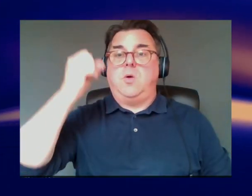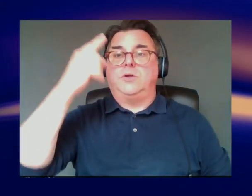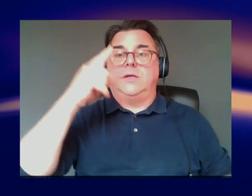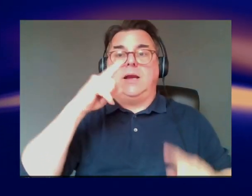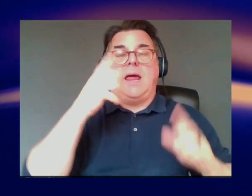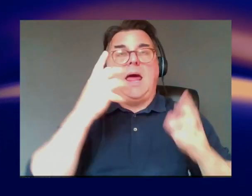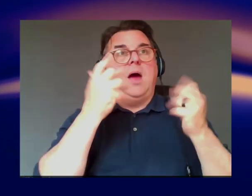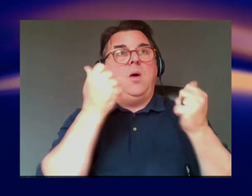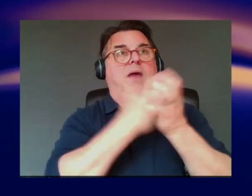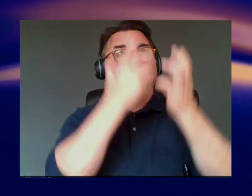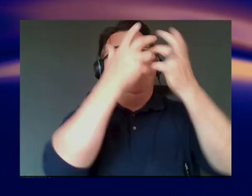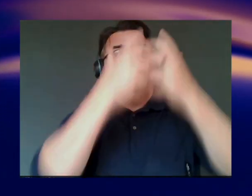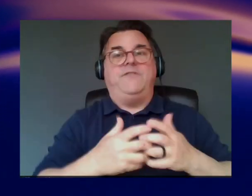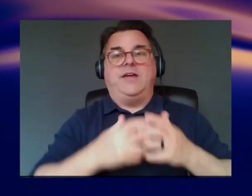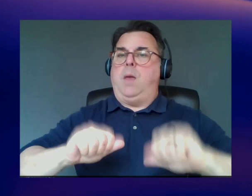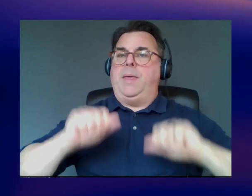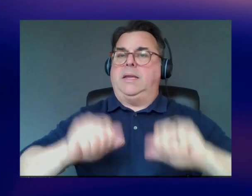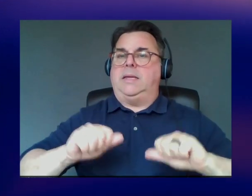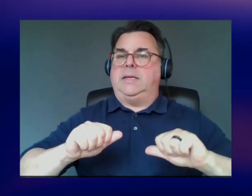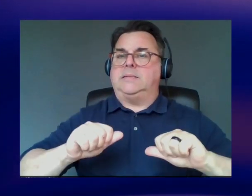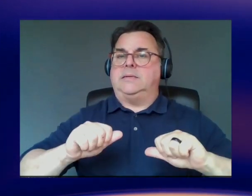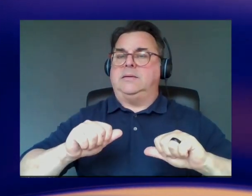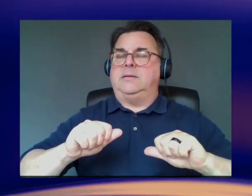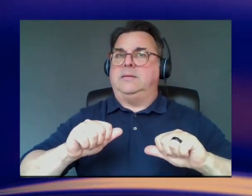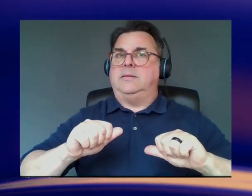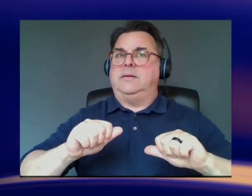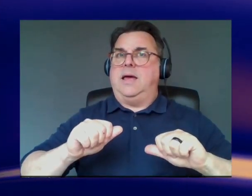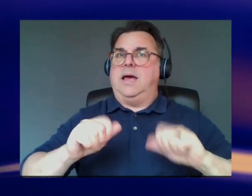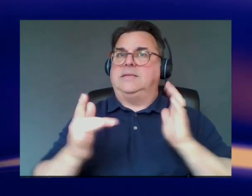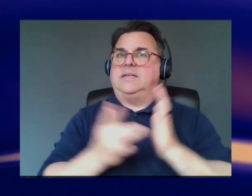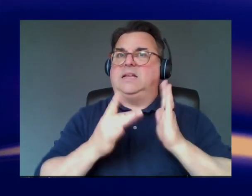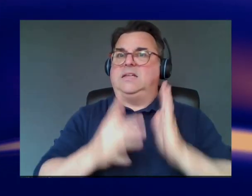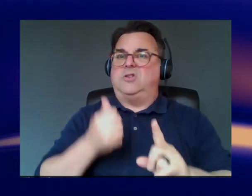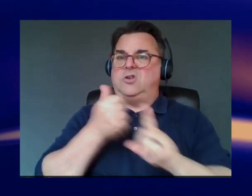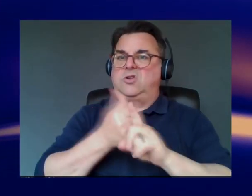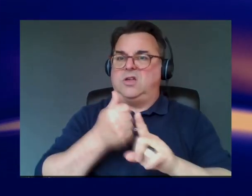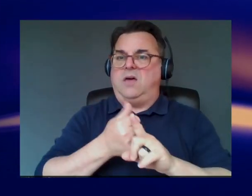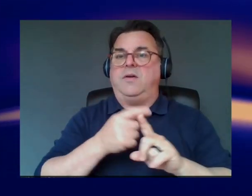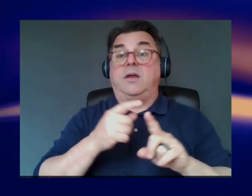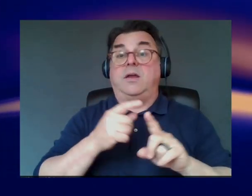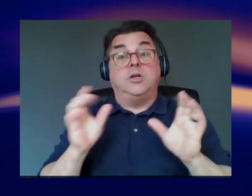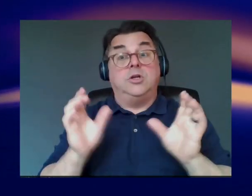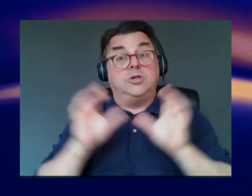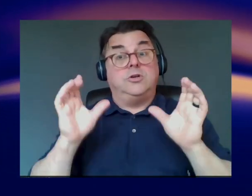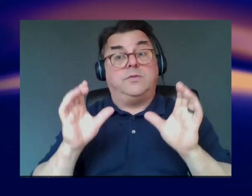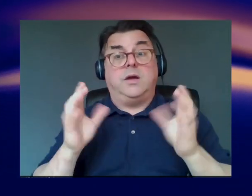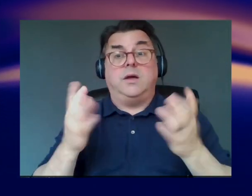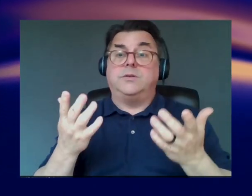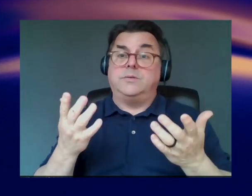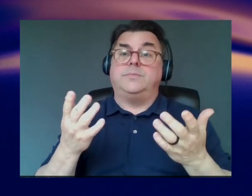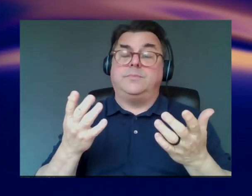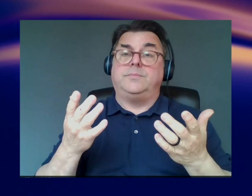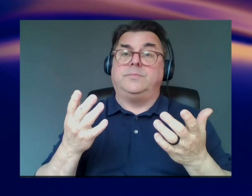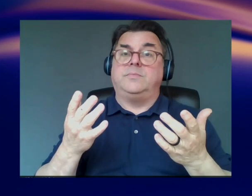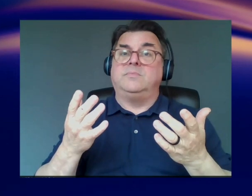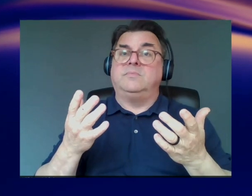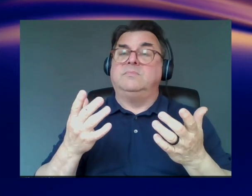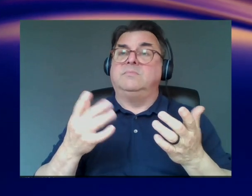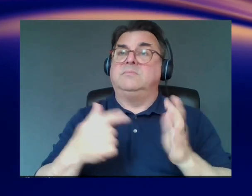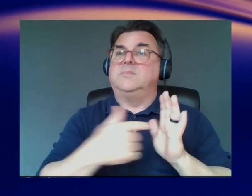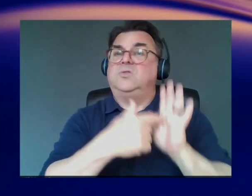something, kind of. It works. Well, right? the more I mess around with something, the more I learn how to break it first. Well, yeah, but Yeah. I'm talking about